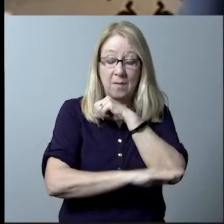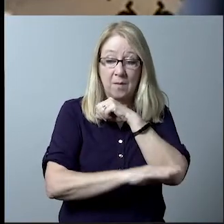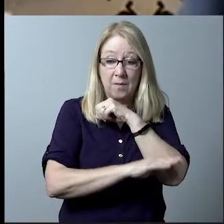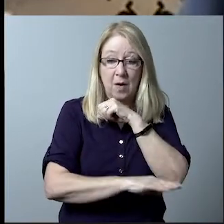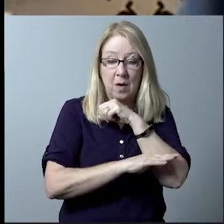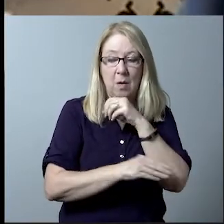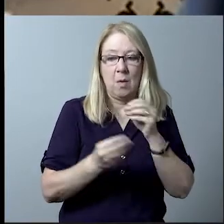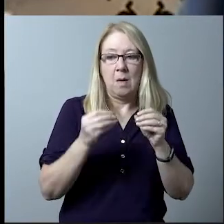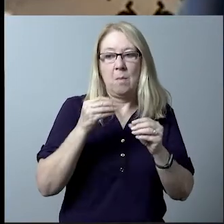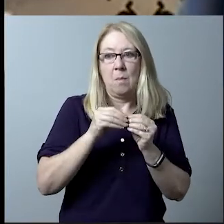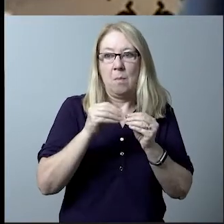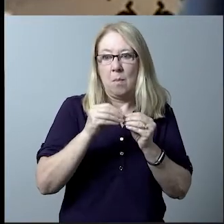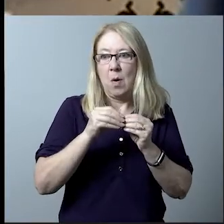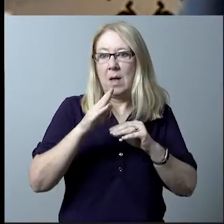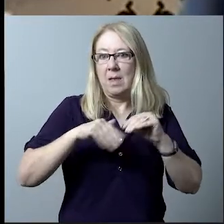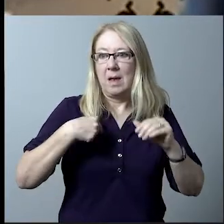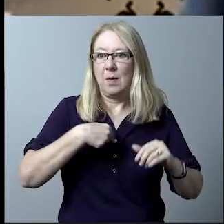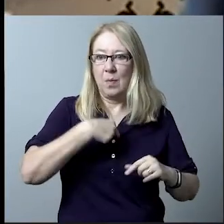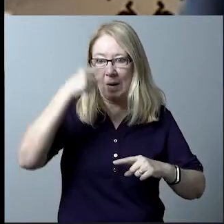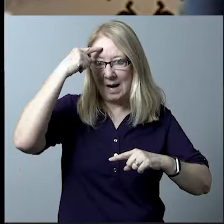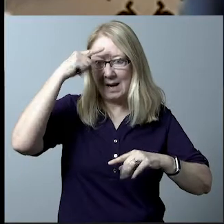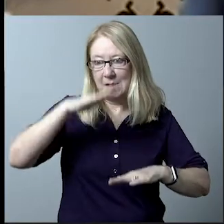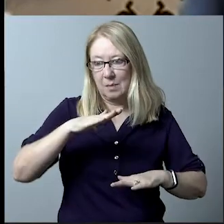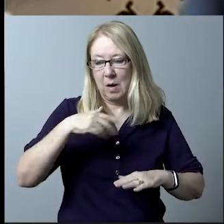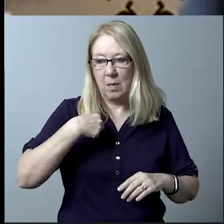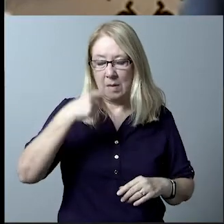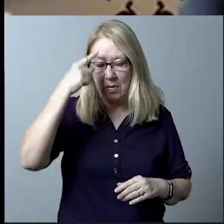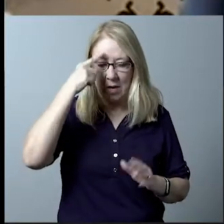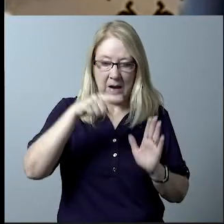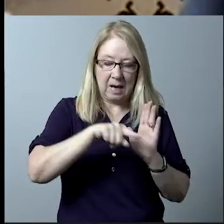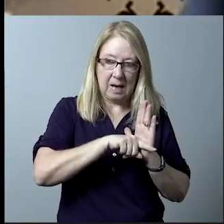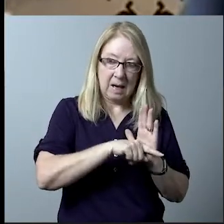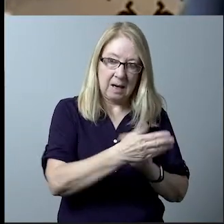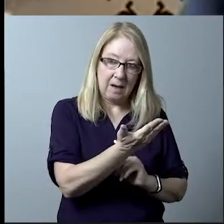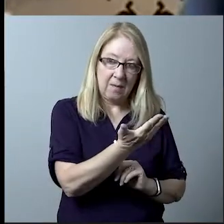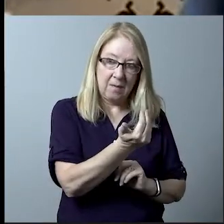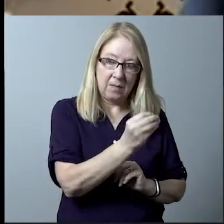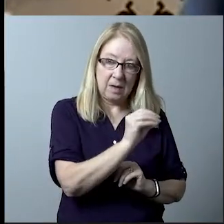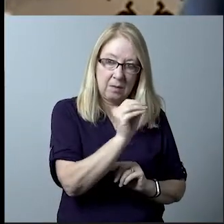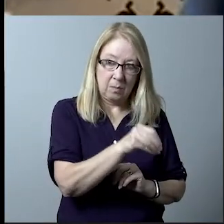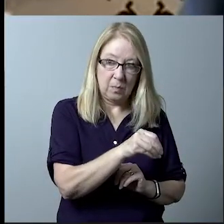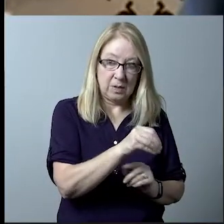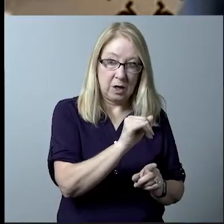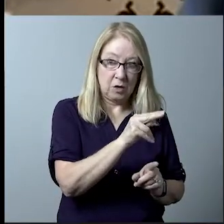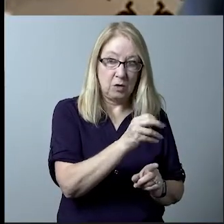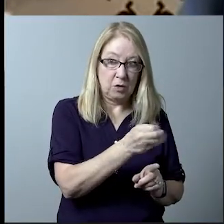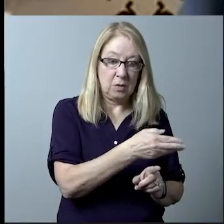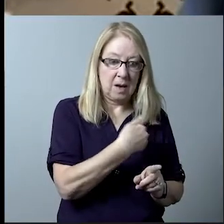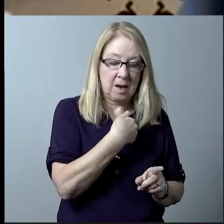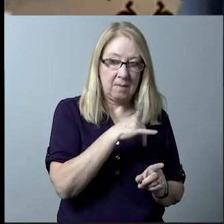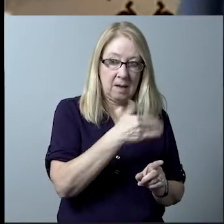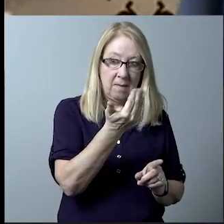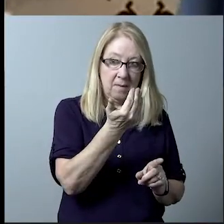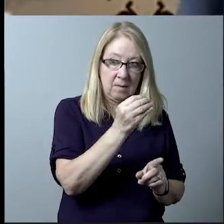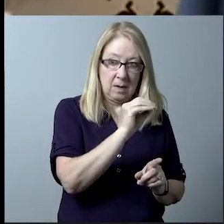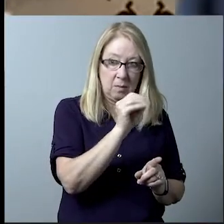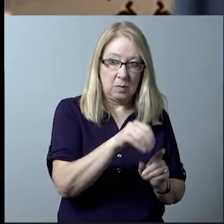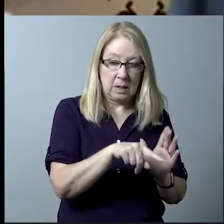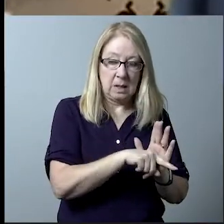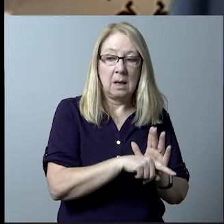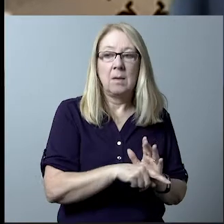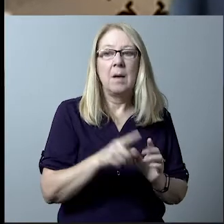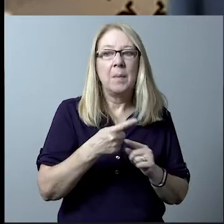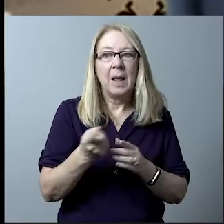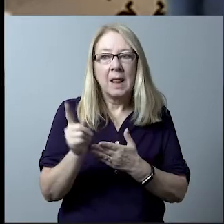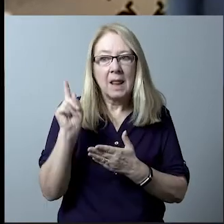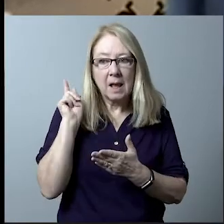fall enrollments at census came in much stronger than the predicted -15%, which we did back in June.